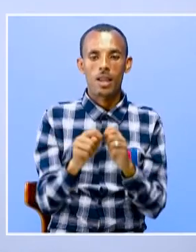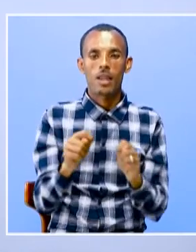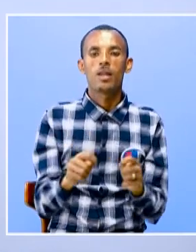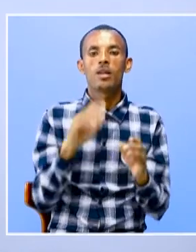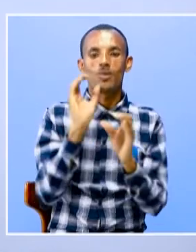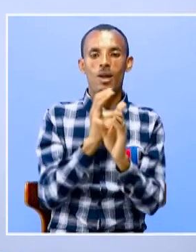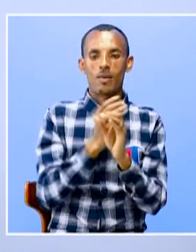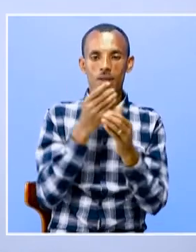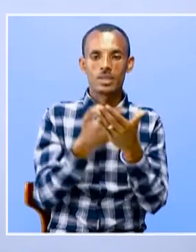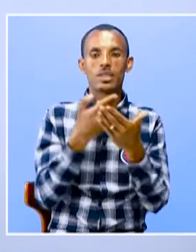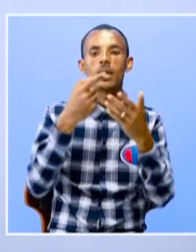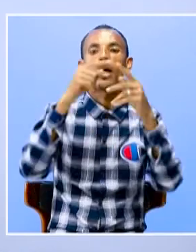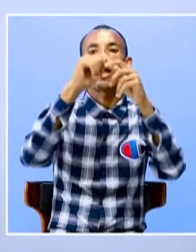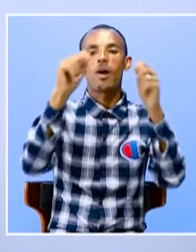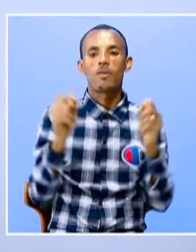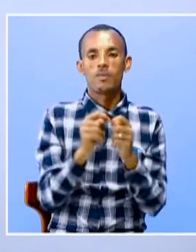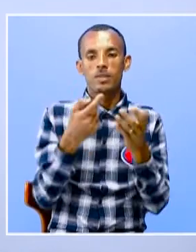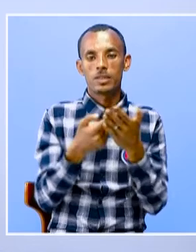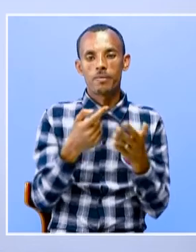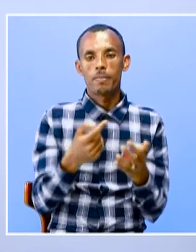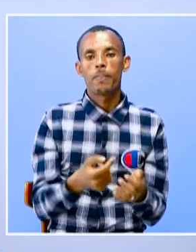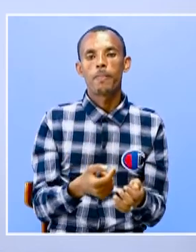To calculate the area of this triangle,